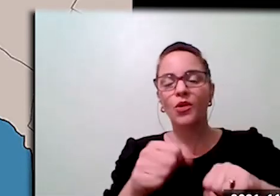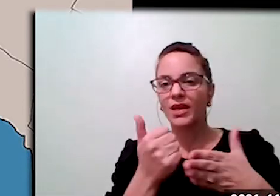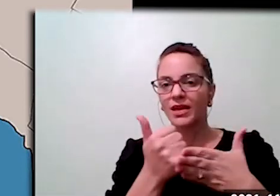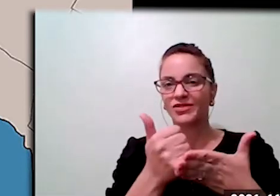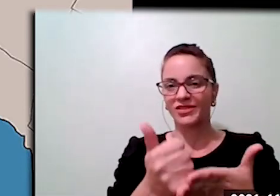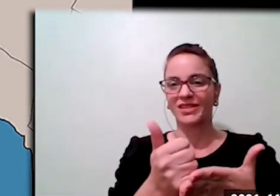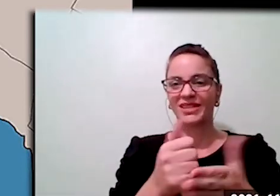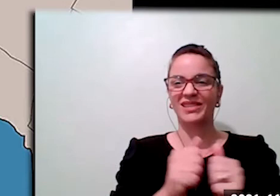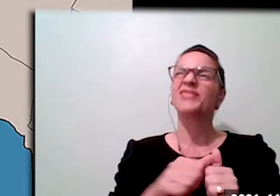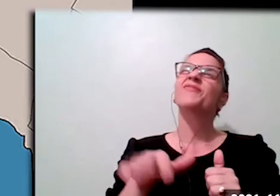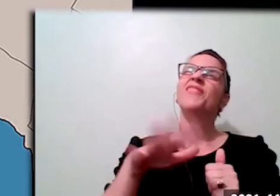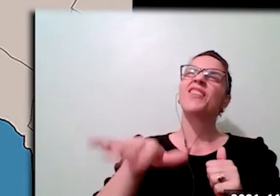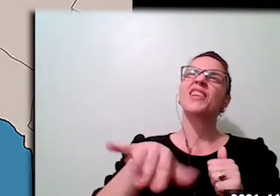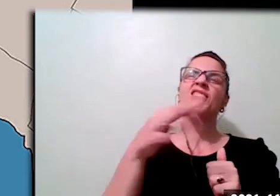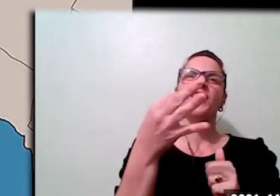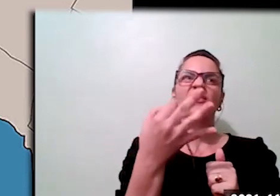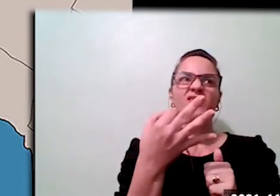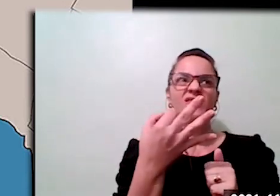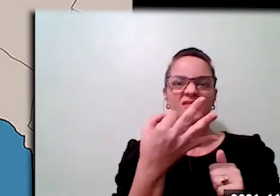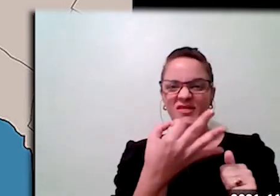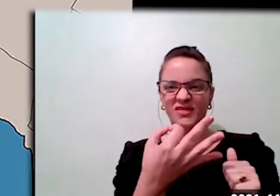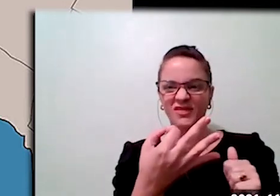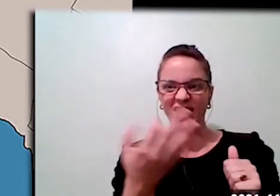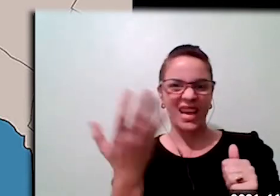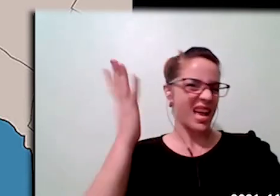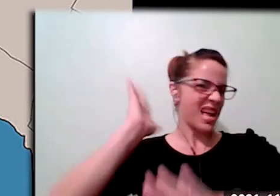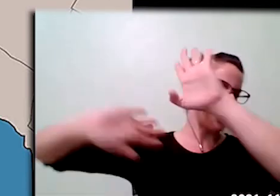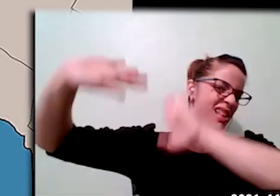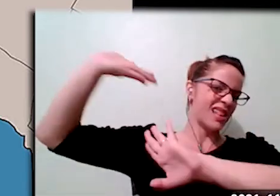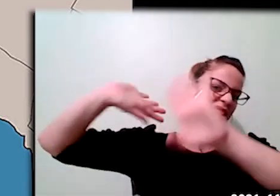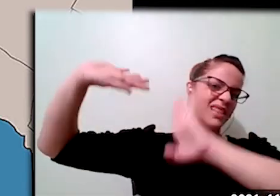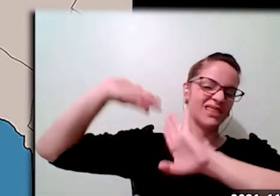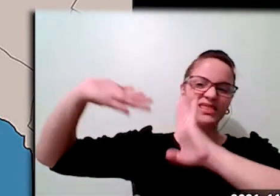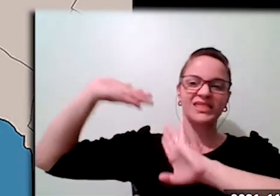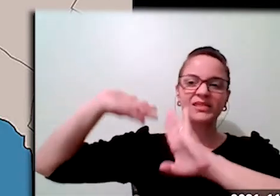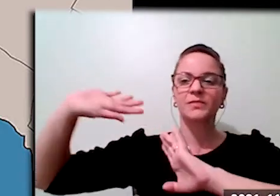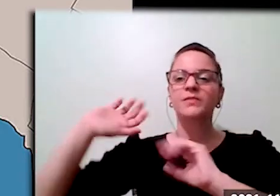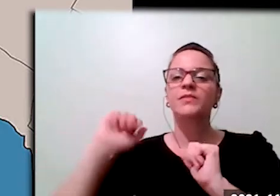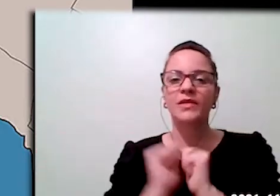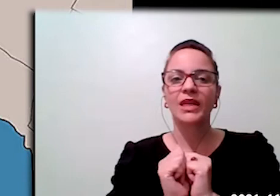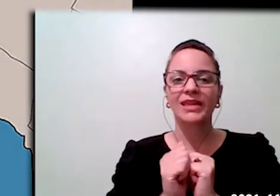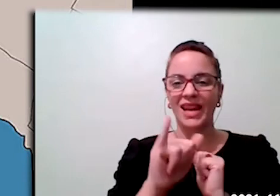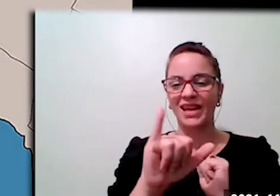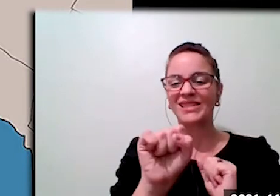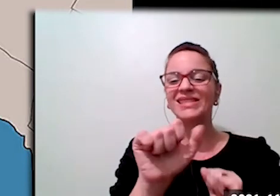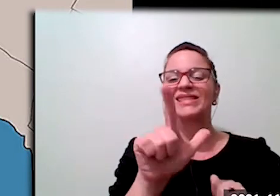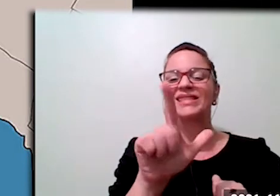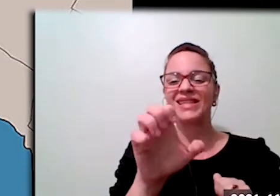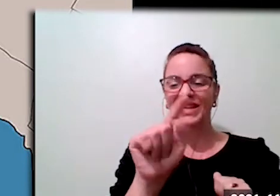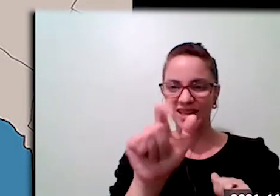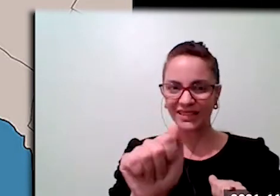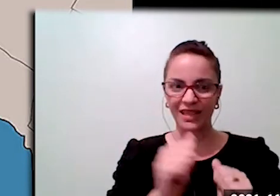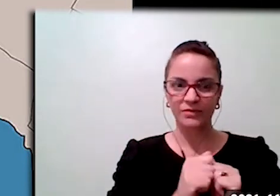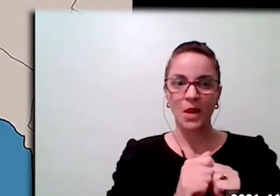to 1519 and the Castilian way of interpreting the islet. The Castilian way